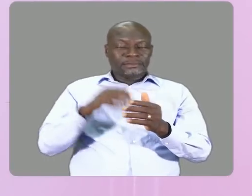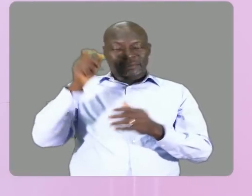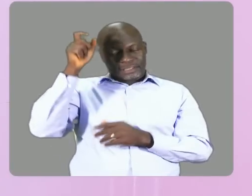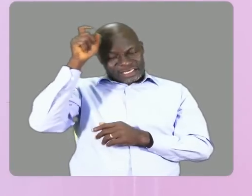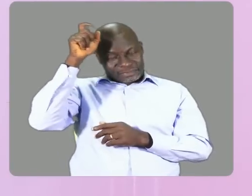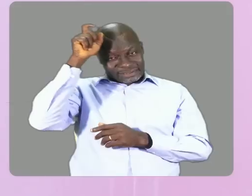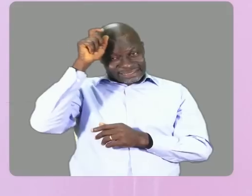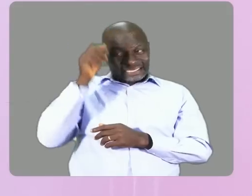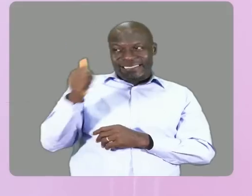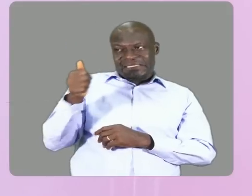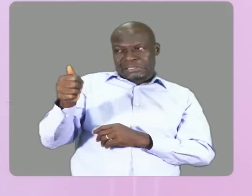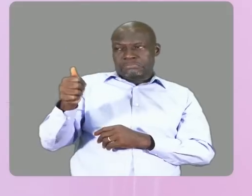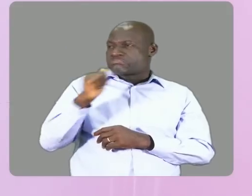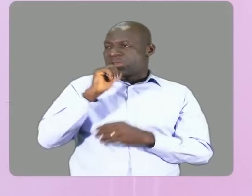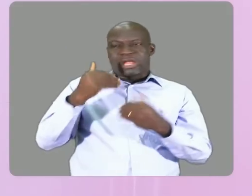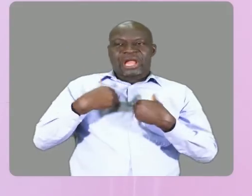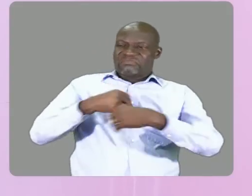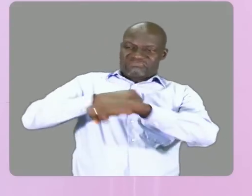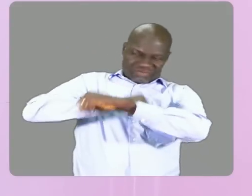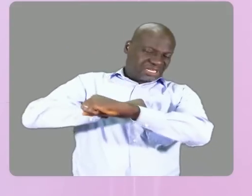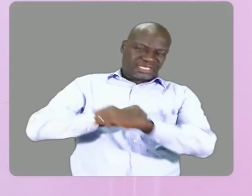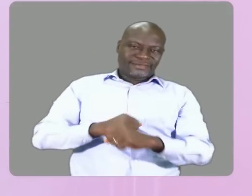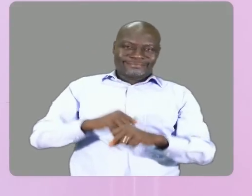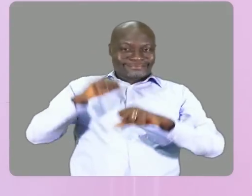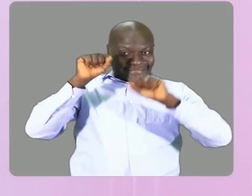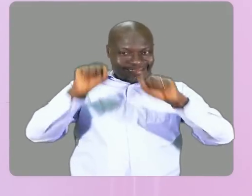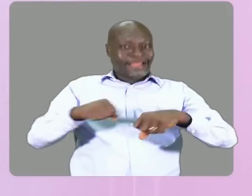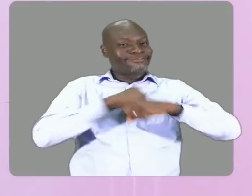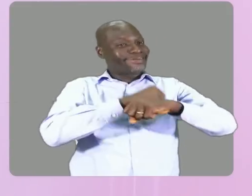obonsam ono amu no oni ahobanbo ena wama obi